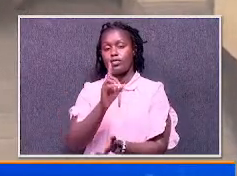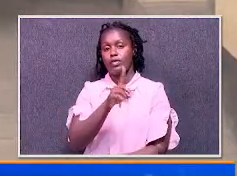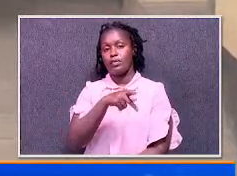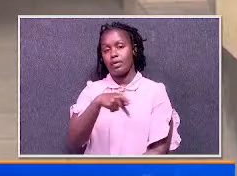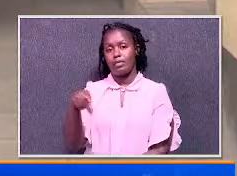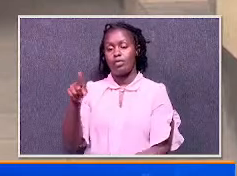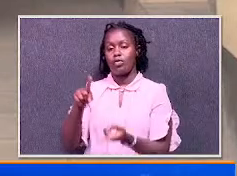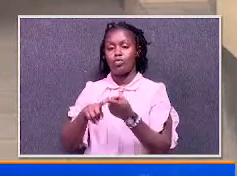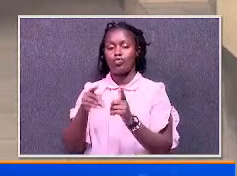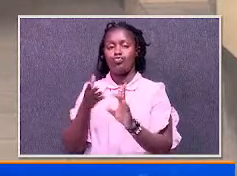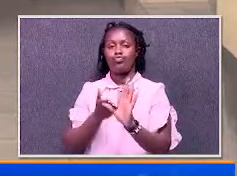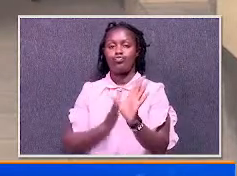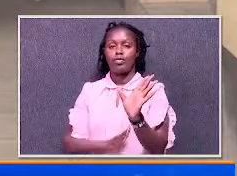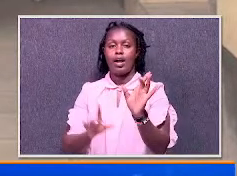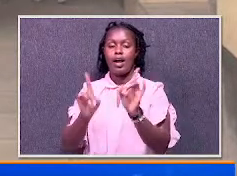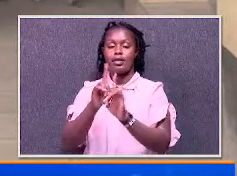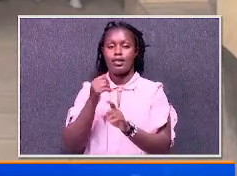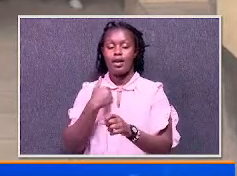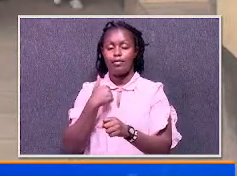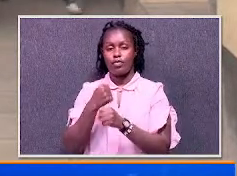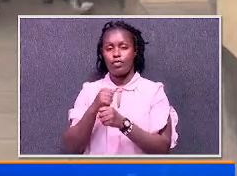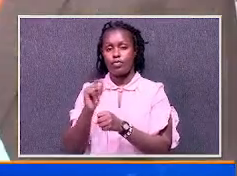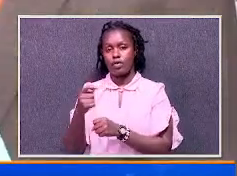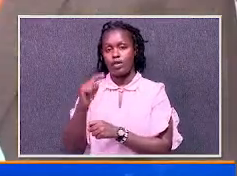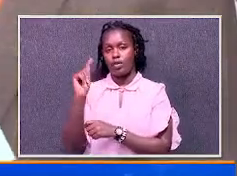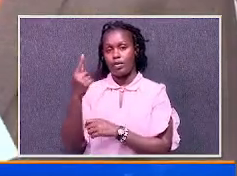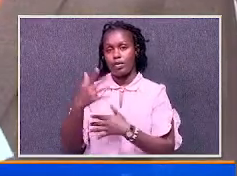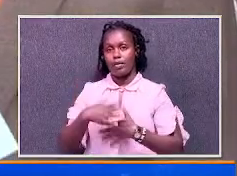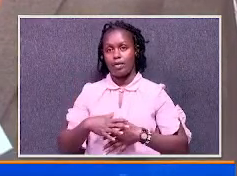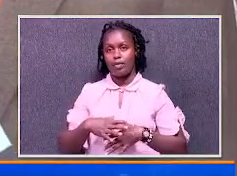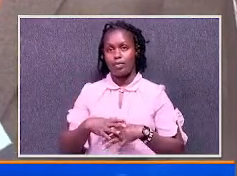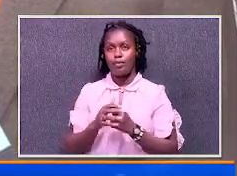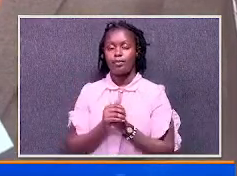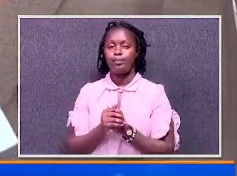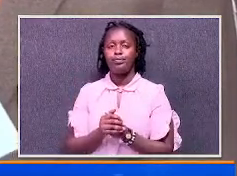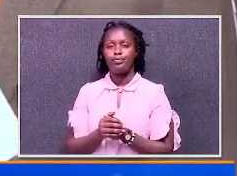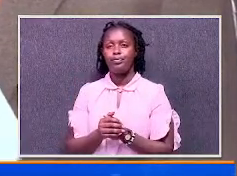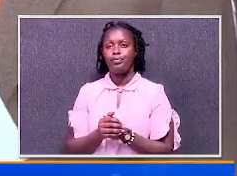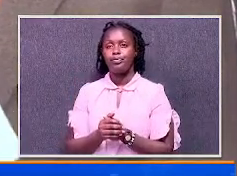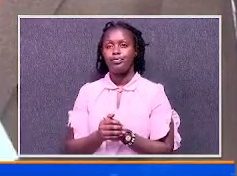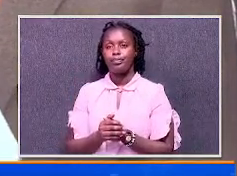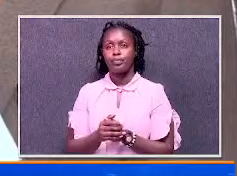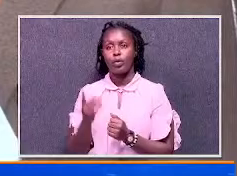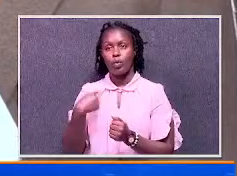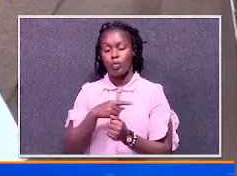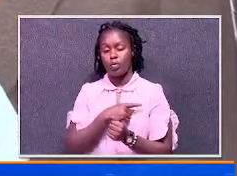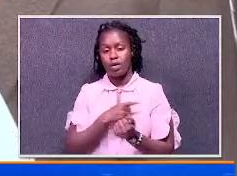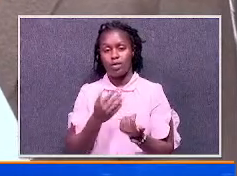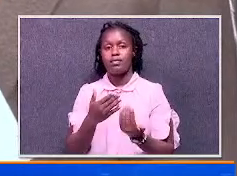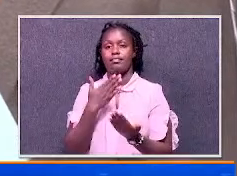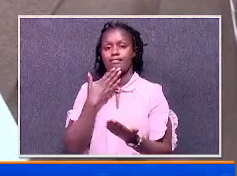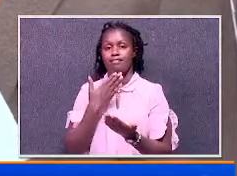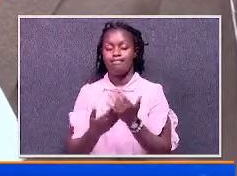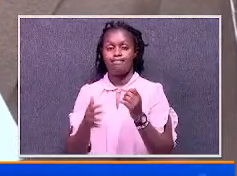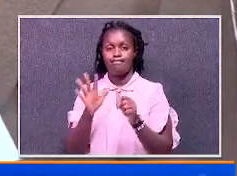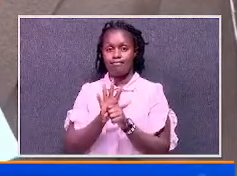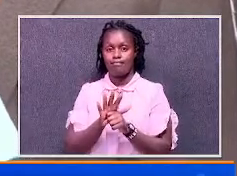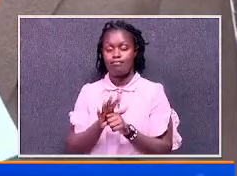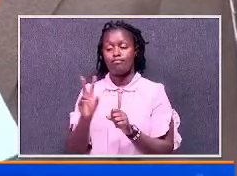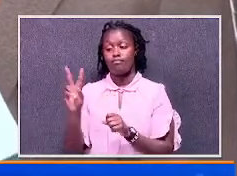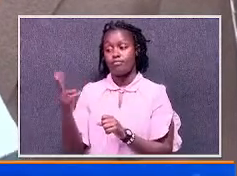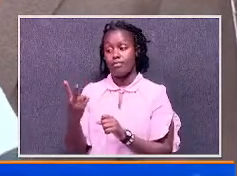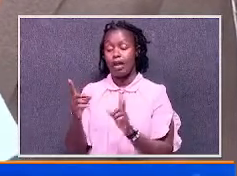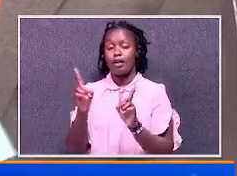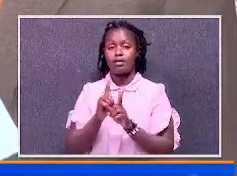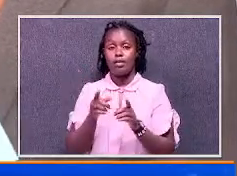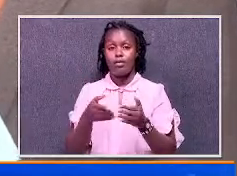the charges as it has been to the Kenya Kwanza Brigade. Toka, tunashukuru. Pili, vile